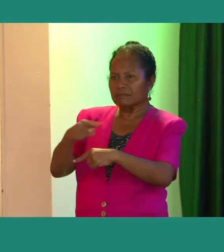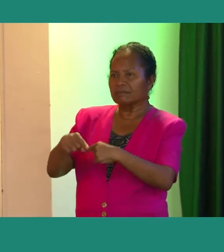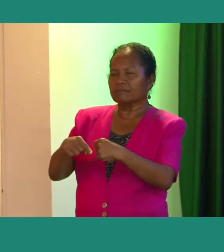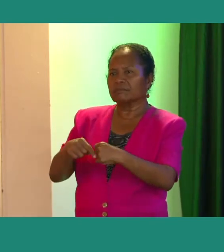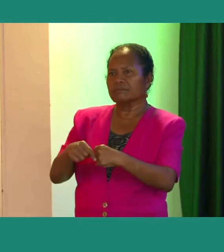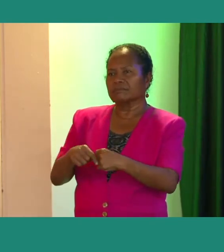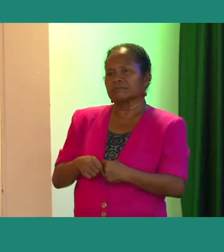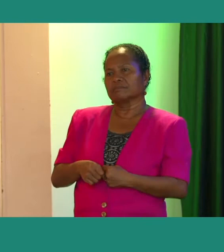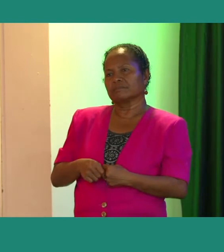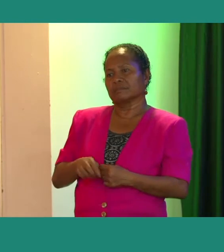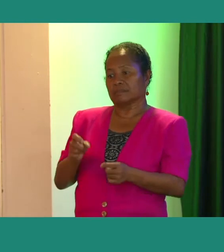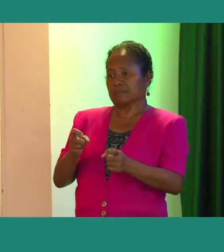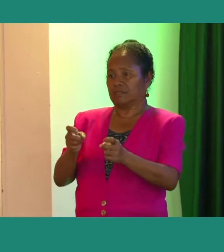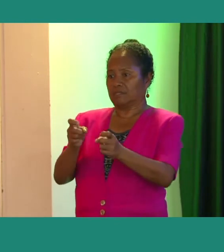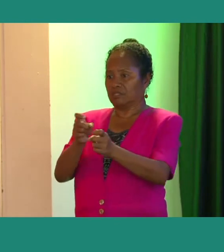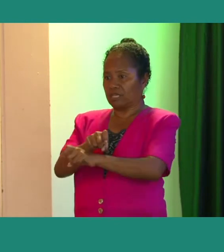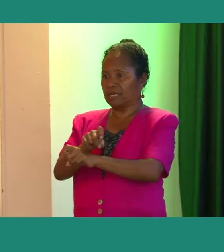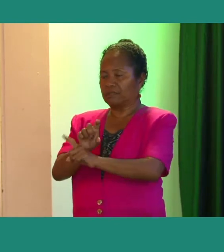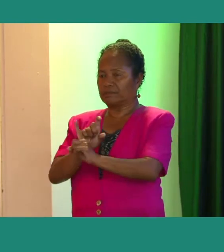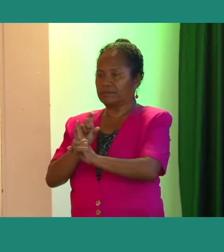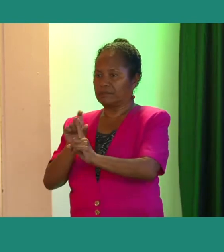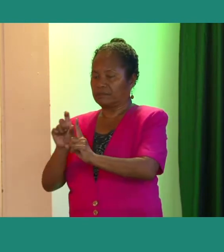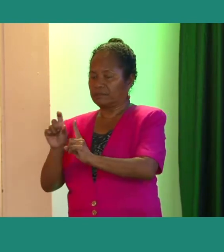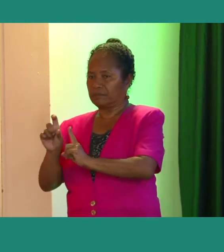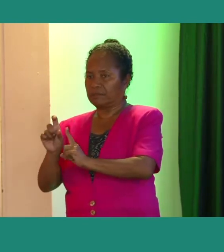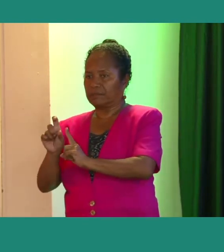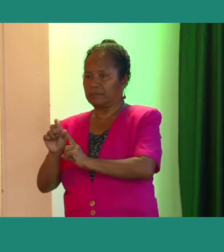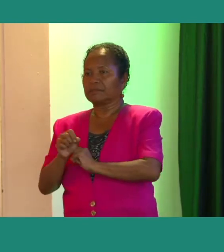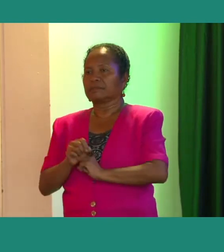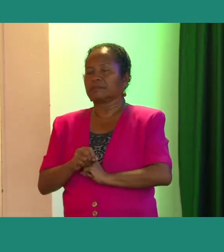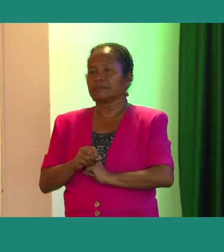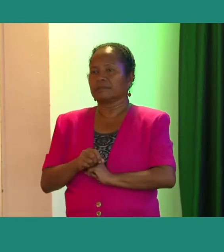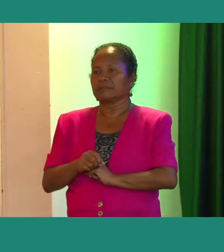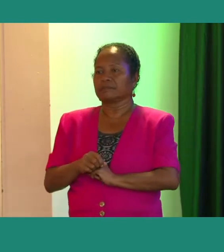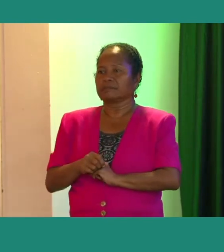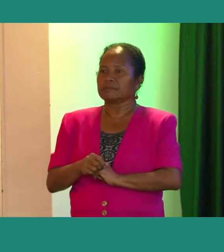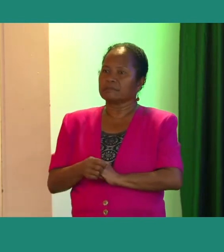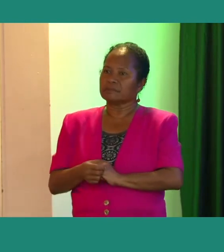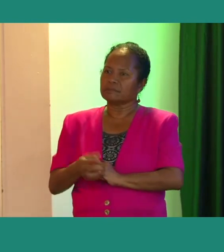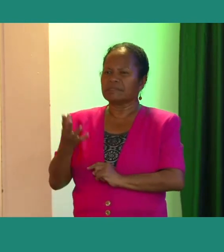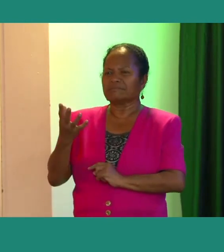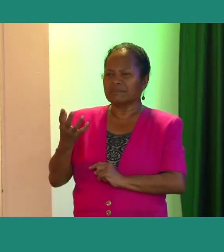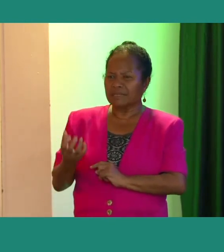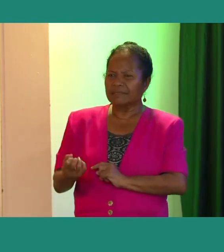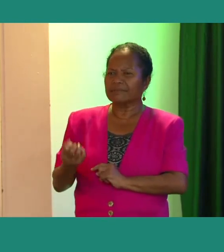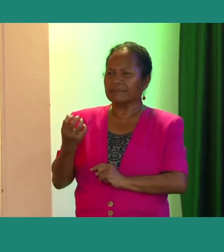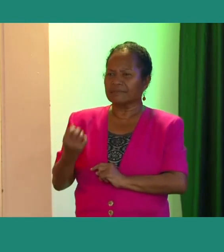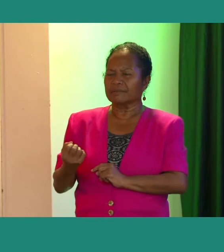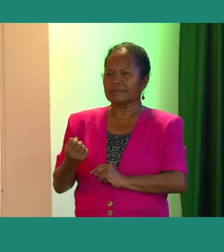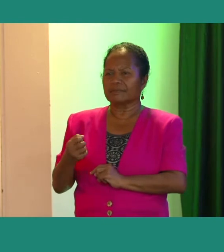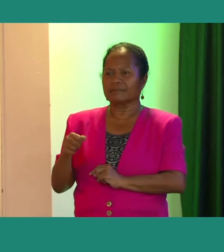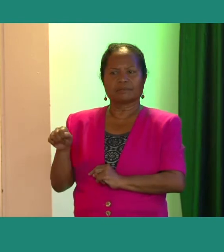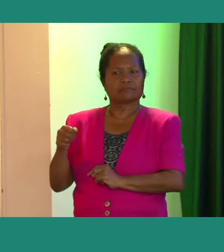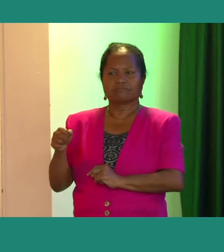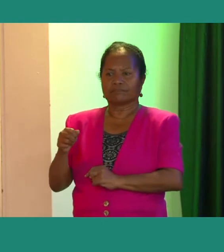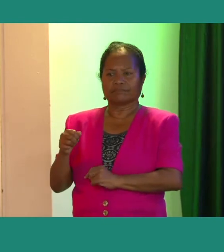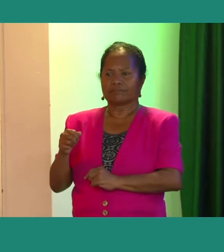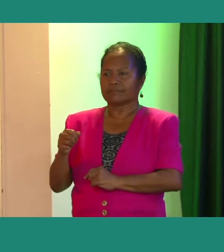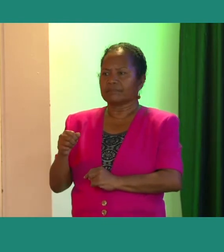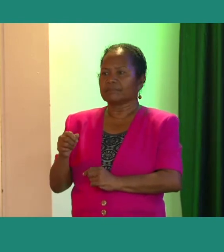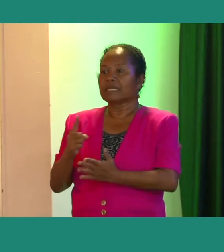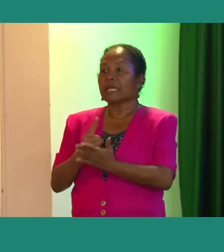organizational change or cultural change within an organization, it takes, it doesn't just happen overnight. You